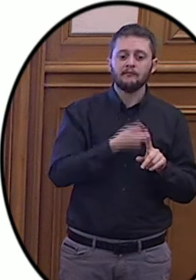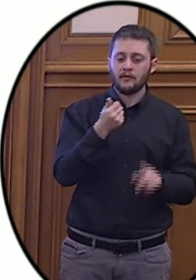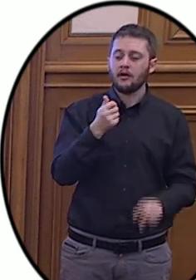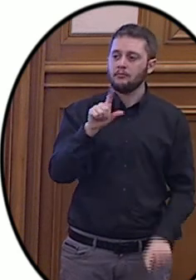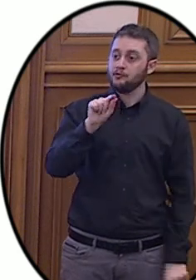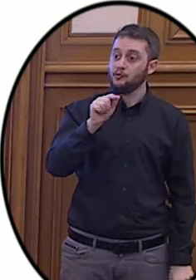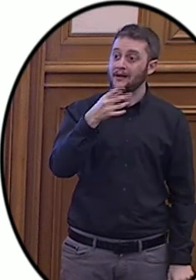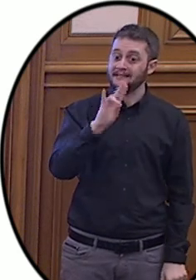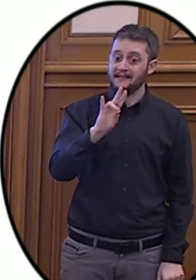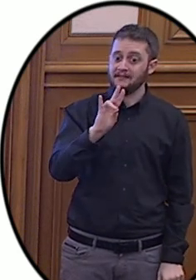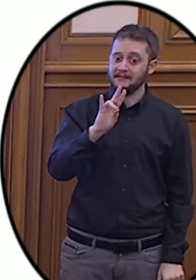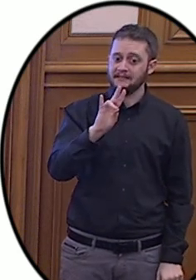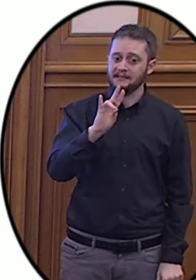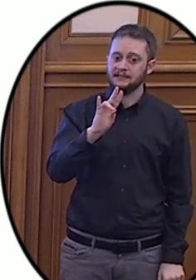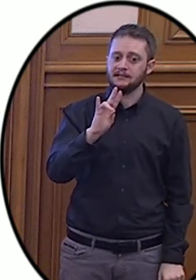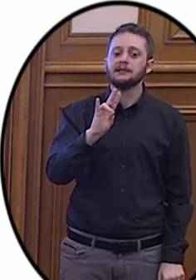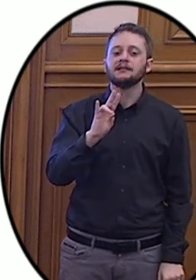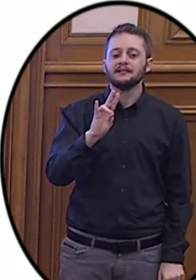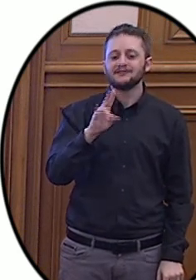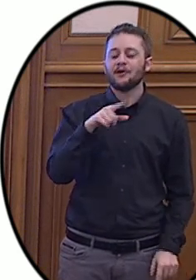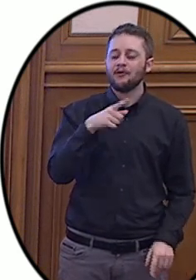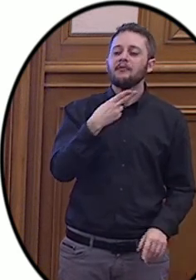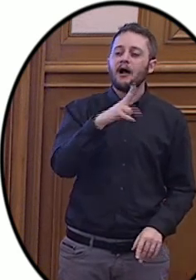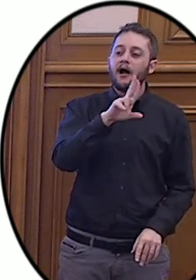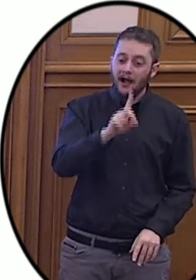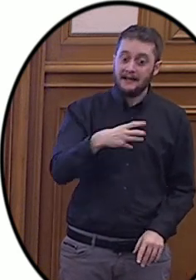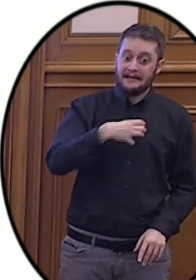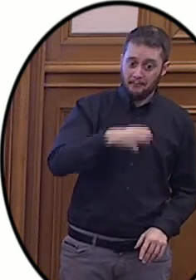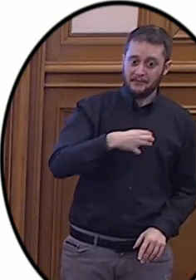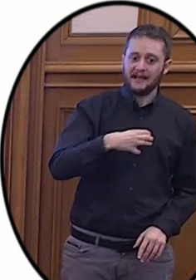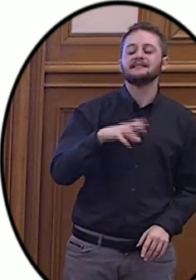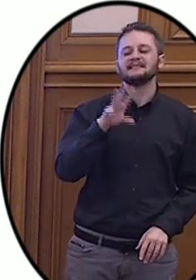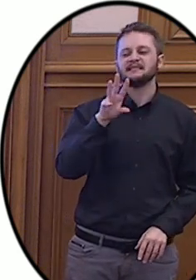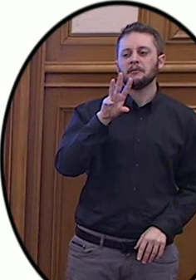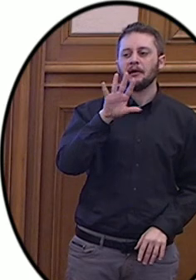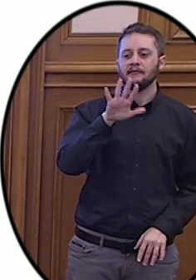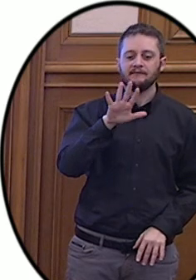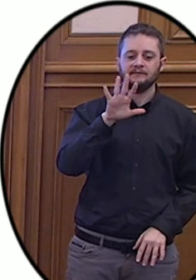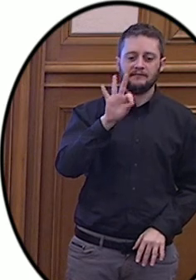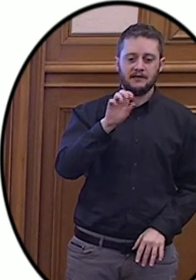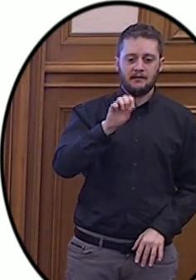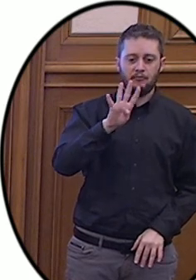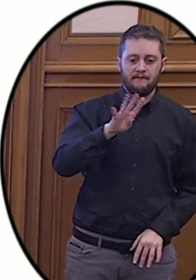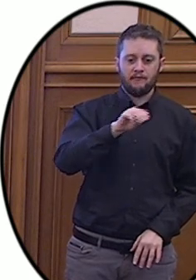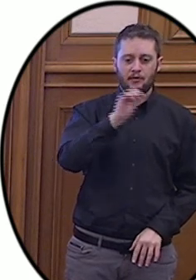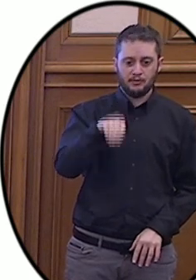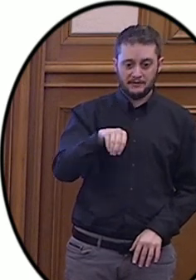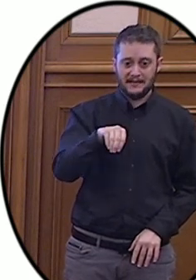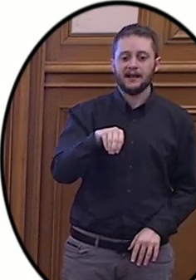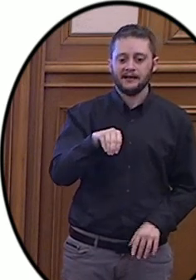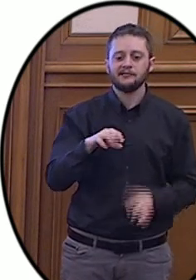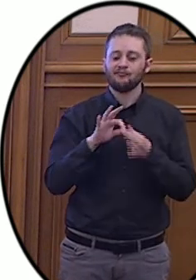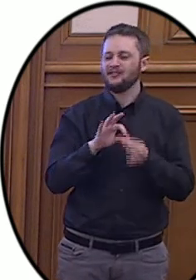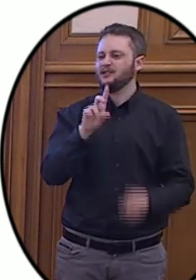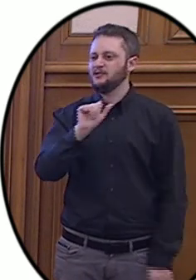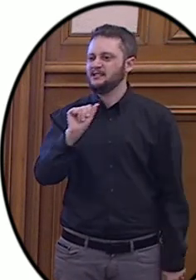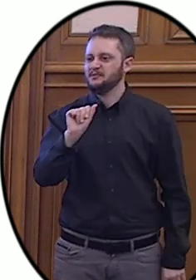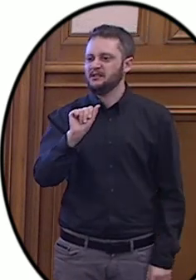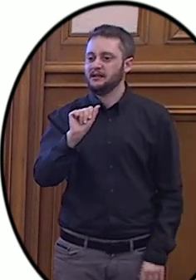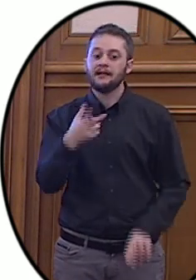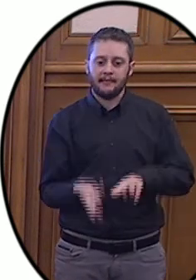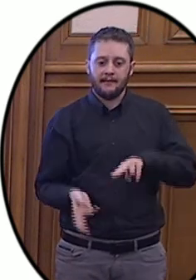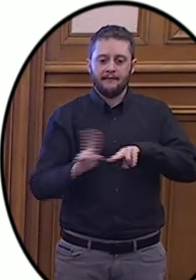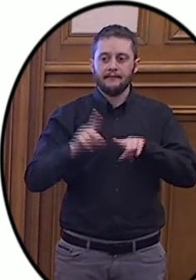fiscal year involved disability, and that was up from about 53% in 2013. So